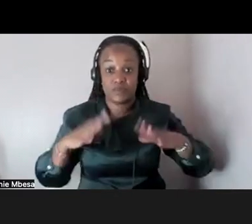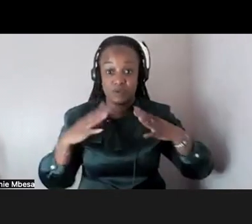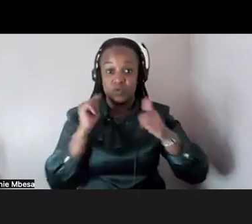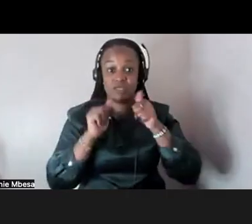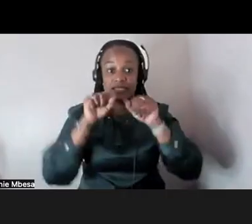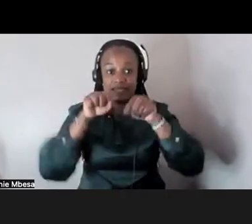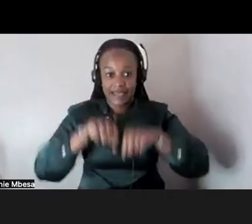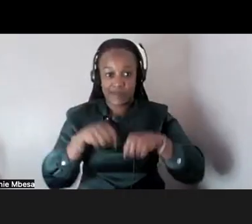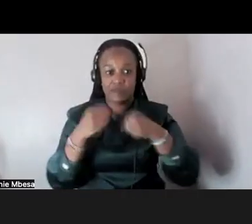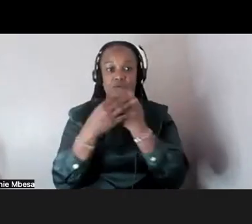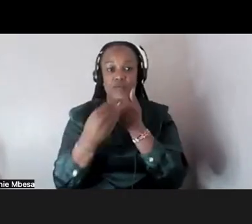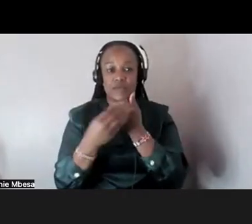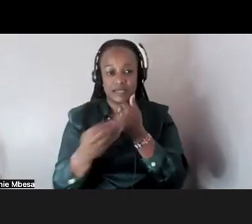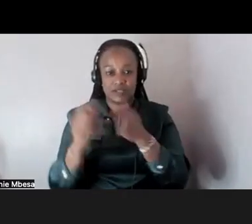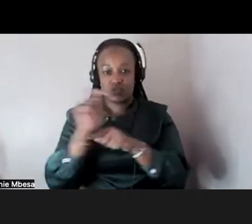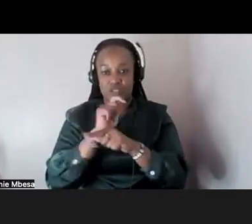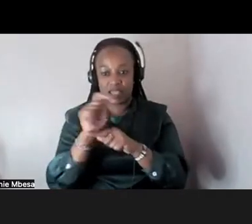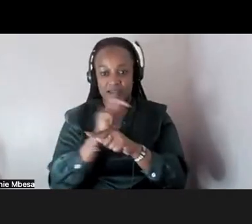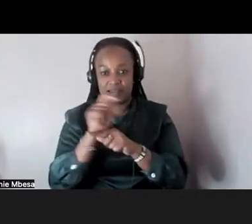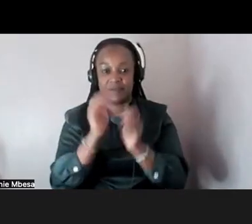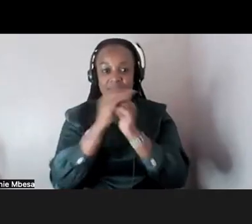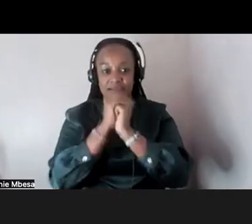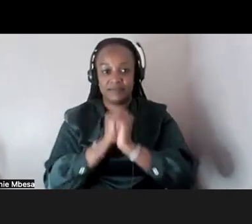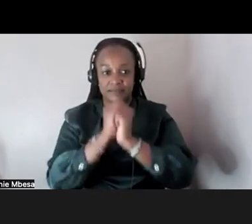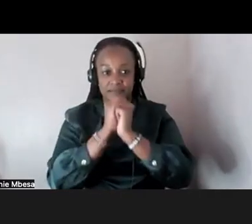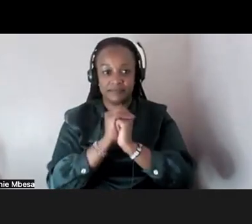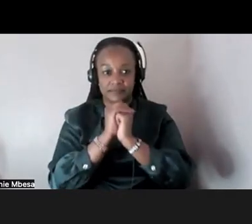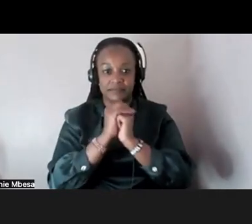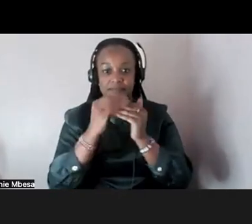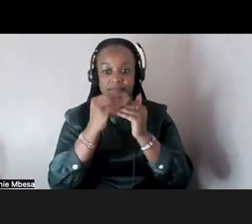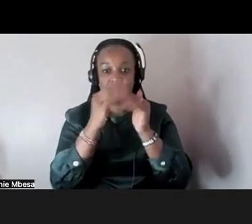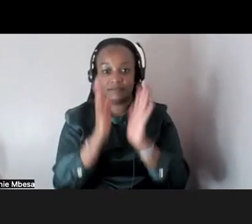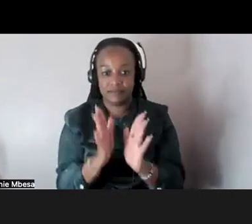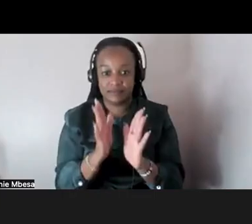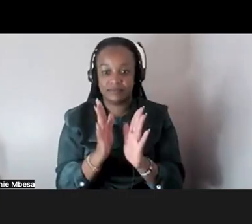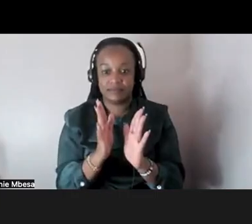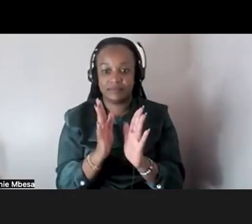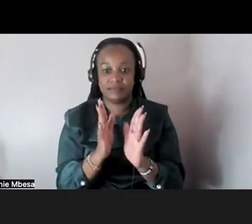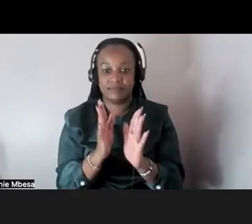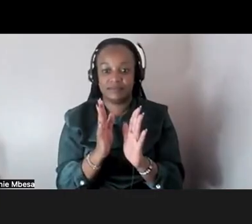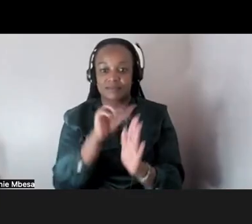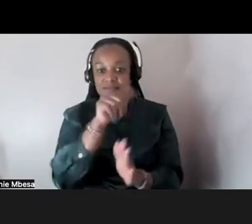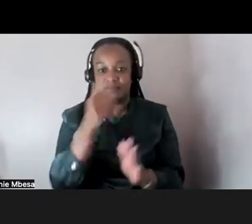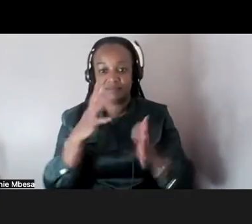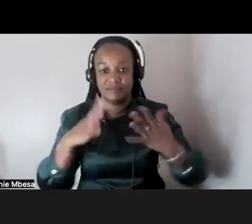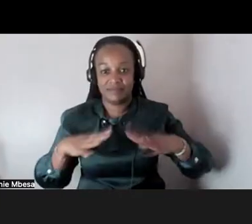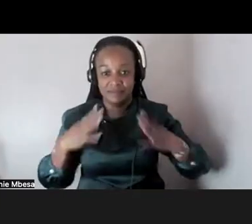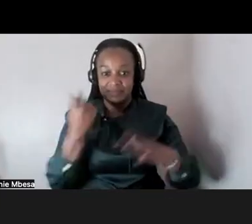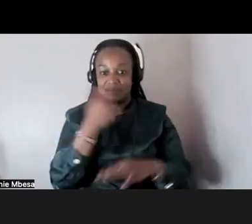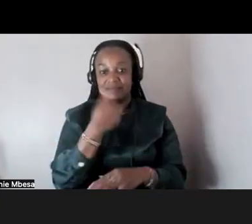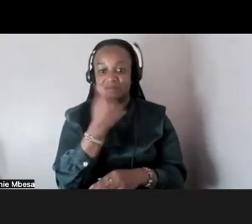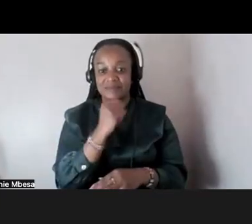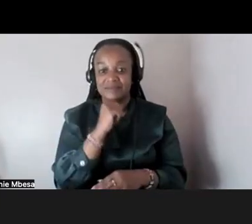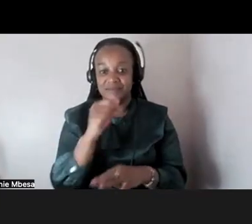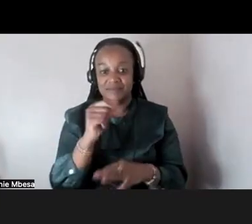to train religious leaders. It can be replicated to train community leaders and even other people who are not medically trained.